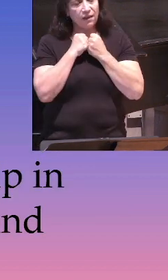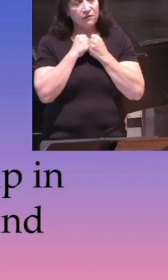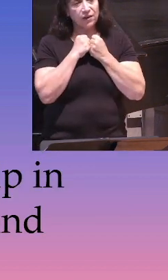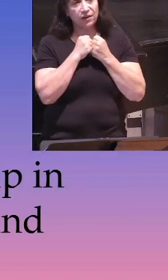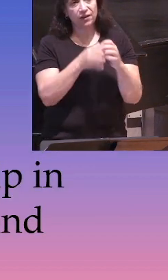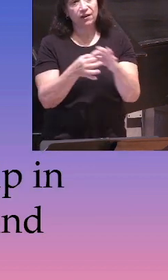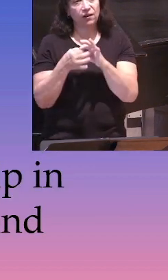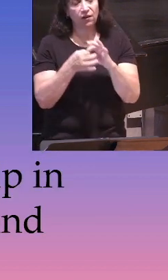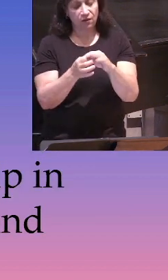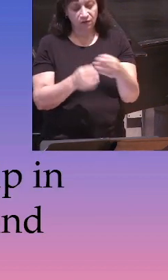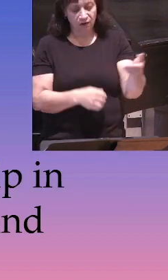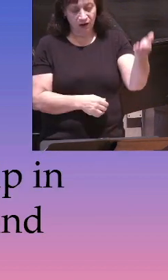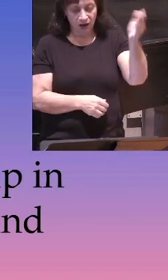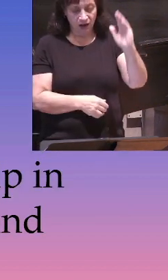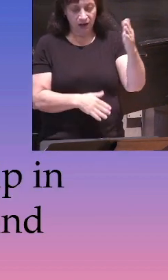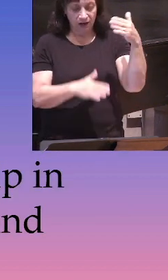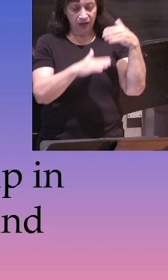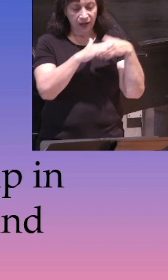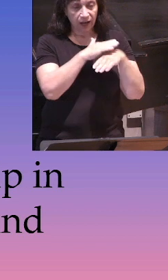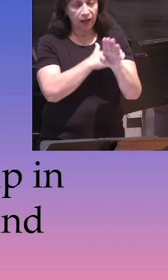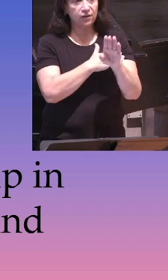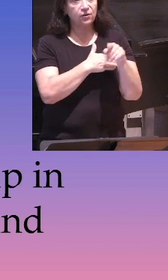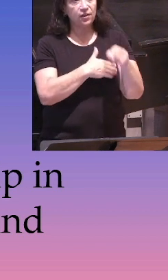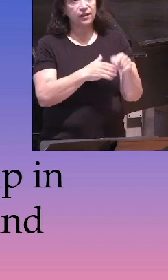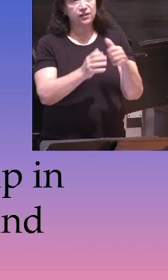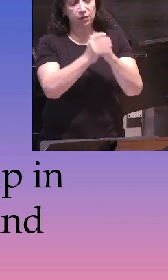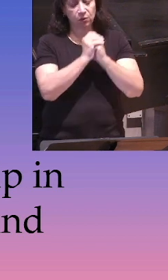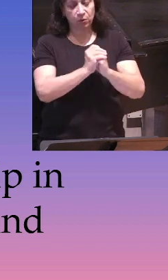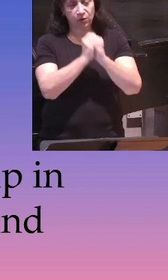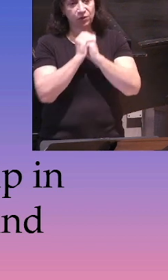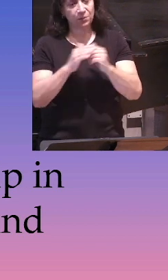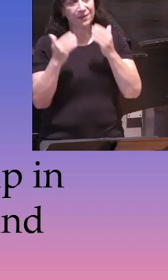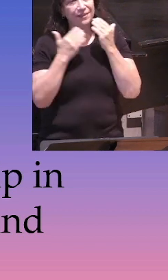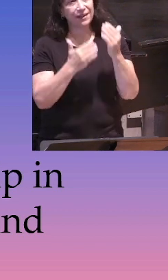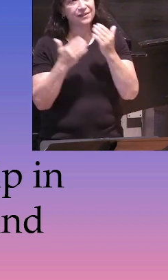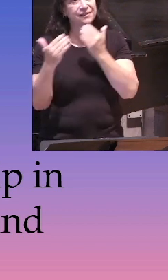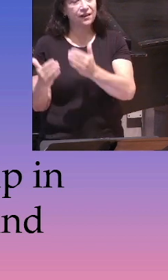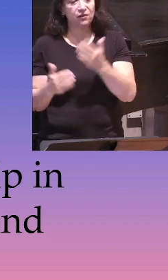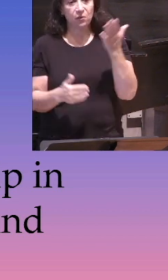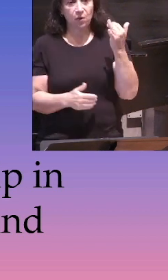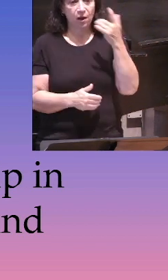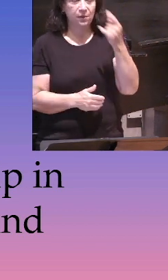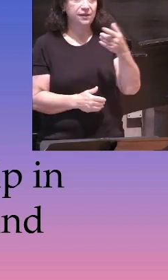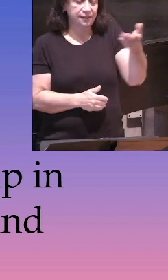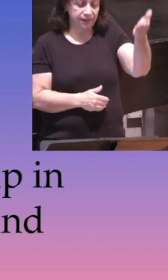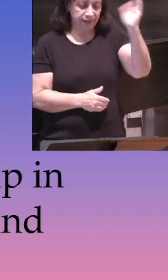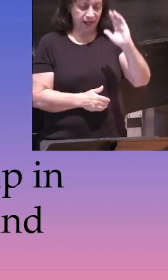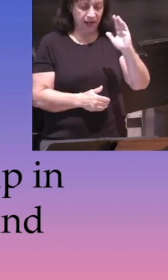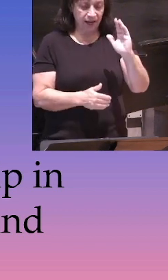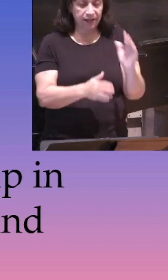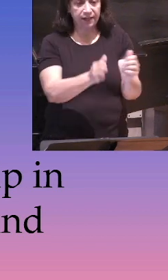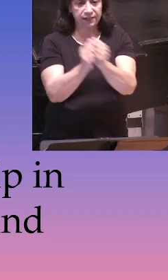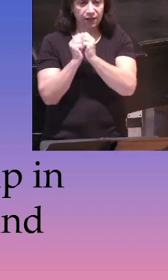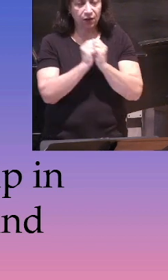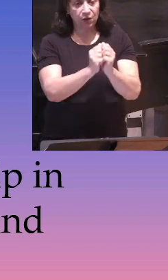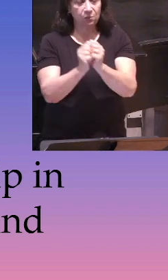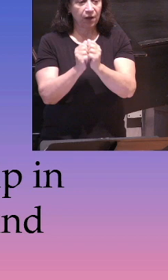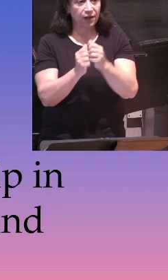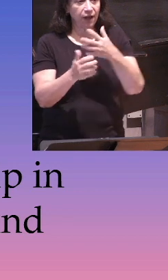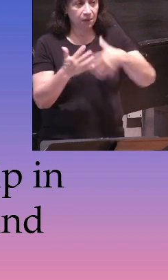God, enter this worship in thanksgiving, for God is among and within